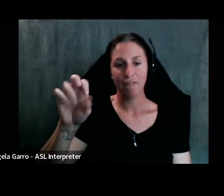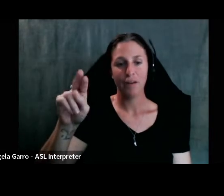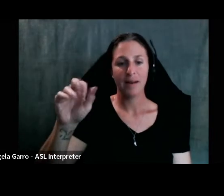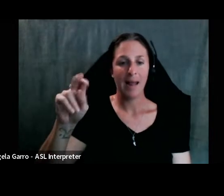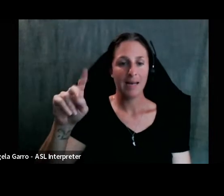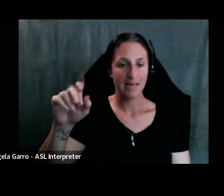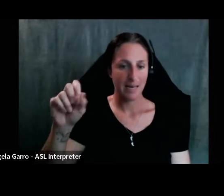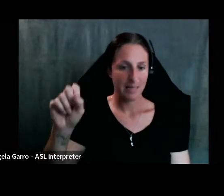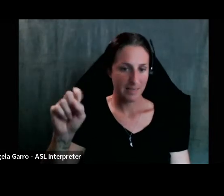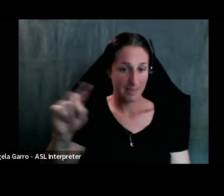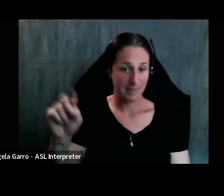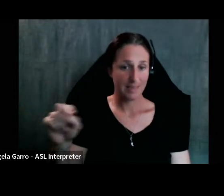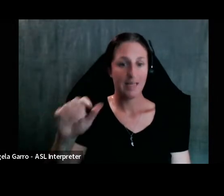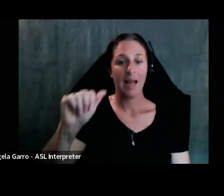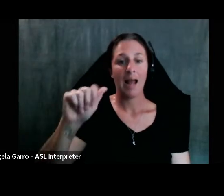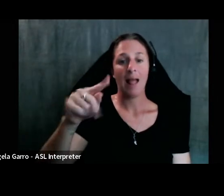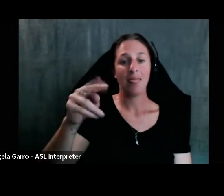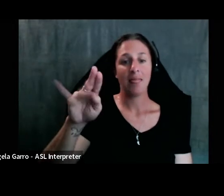Anthony Chiapari.